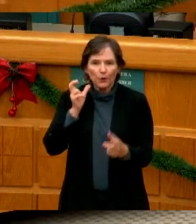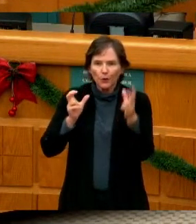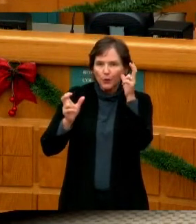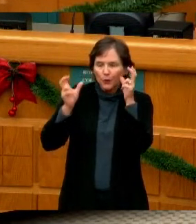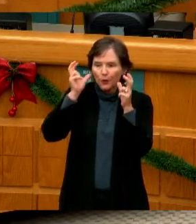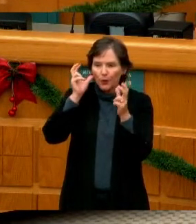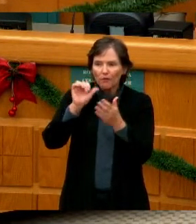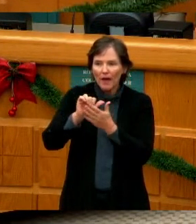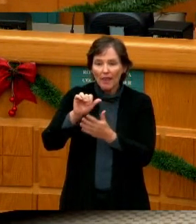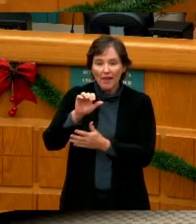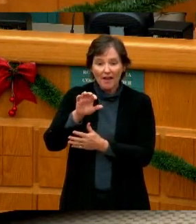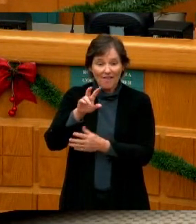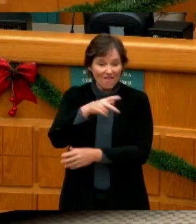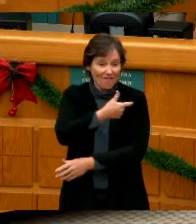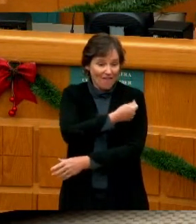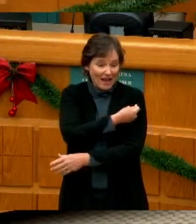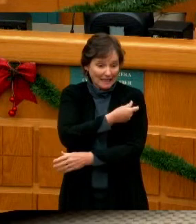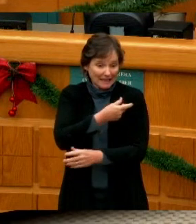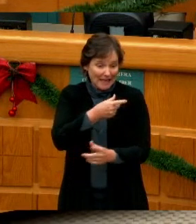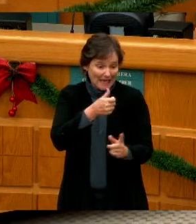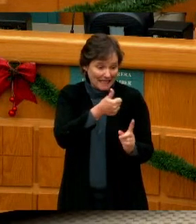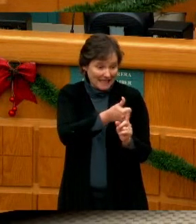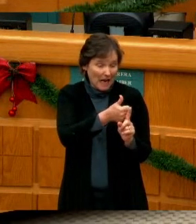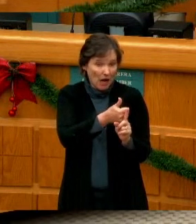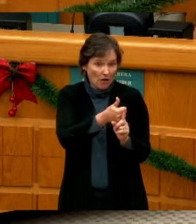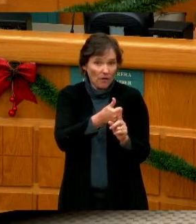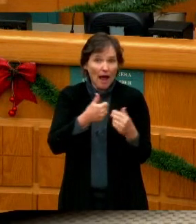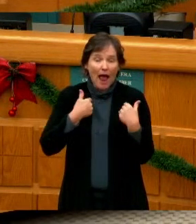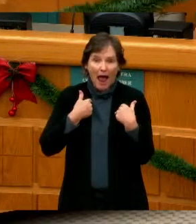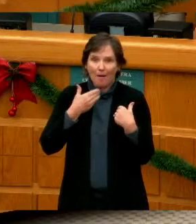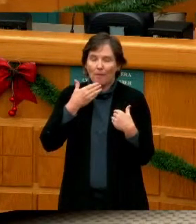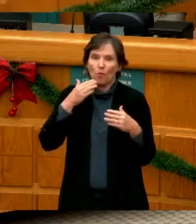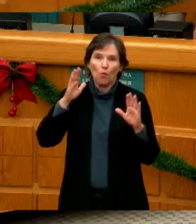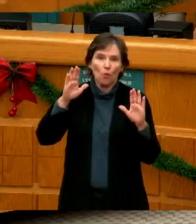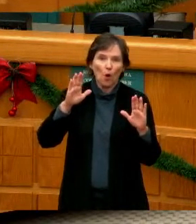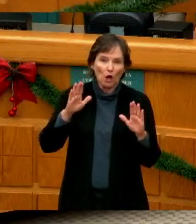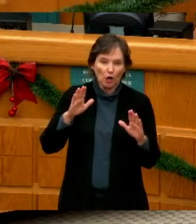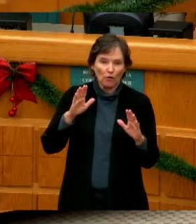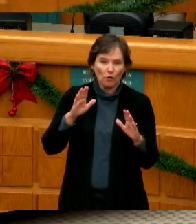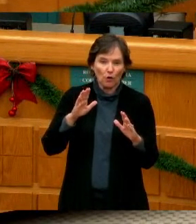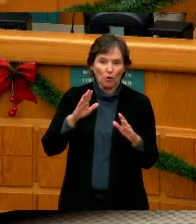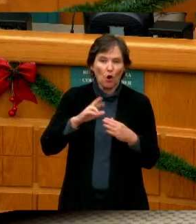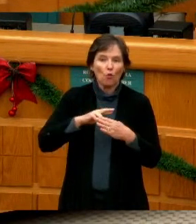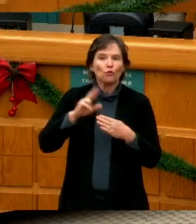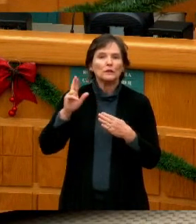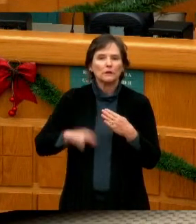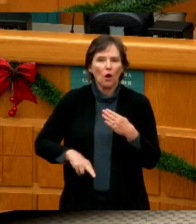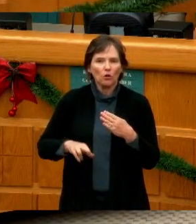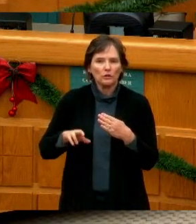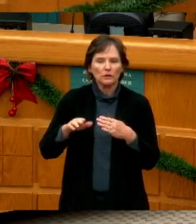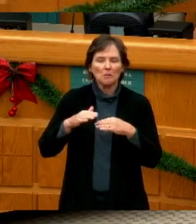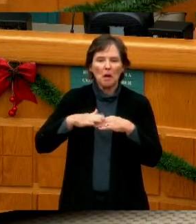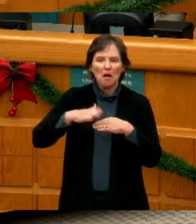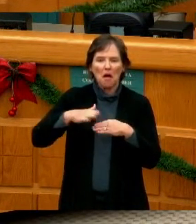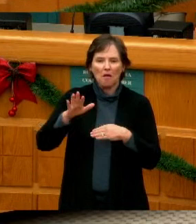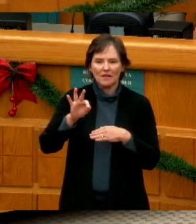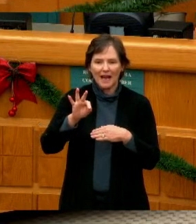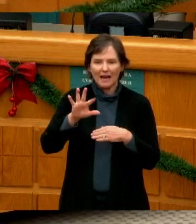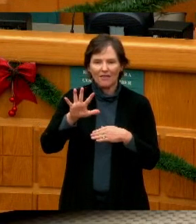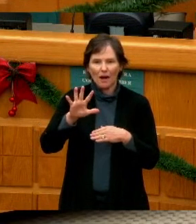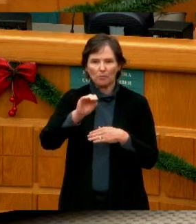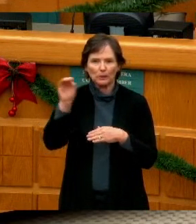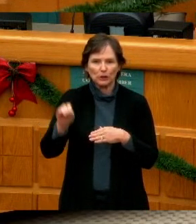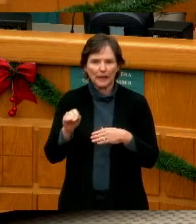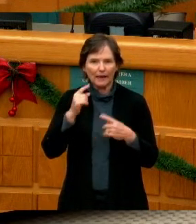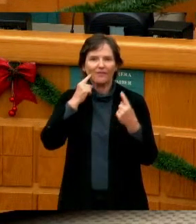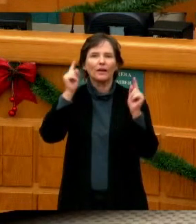the vaccines have a better than 95% positive outcomes with very